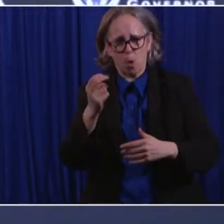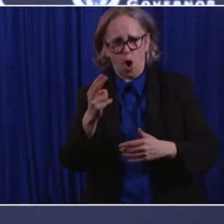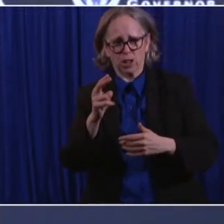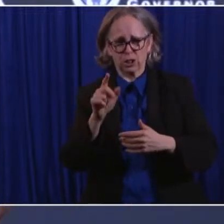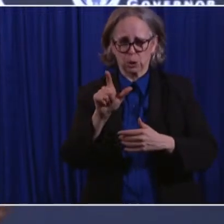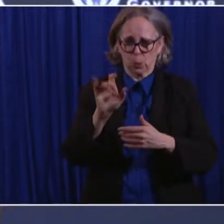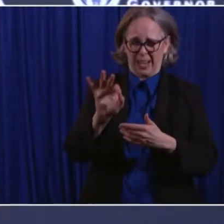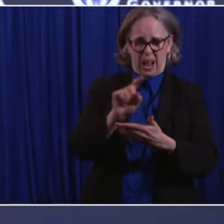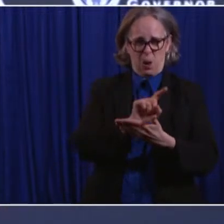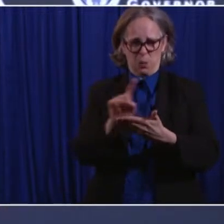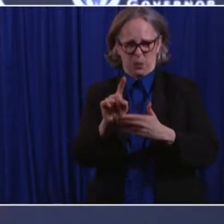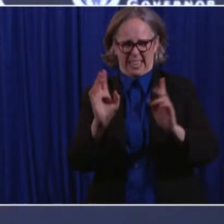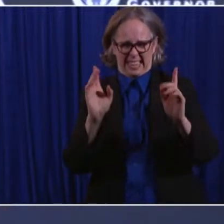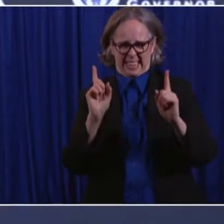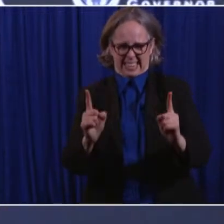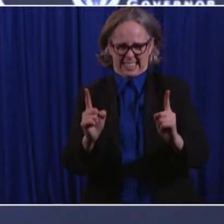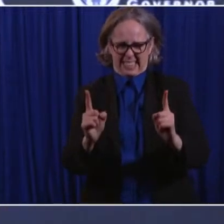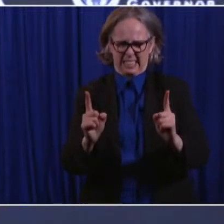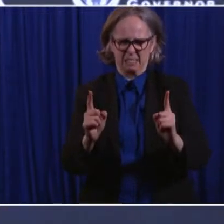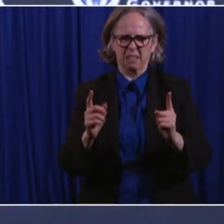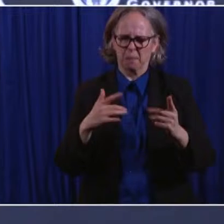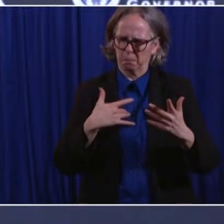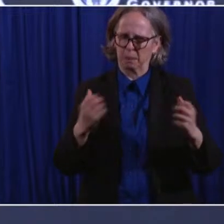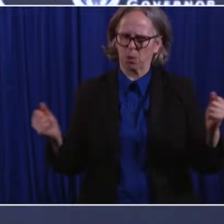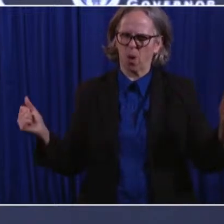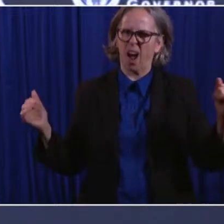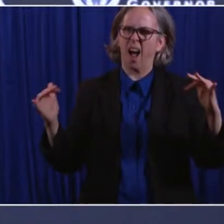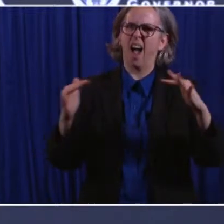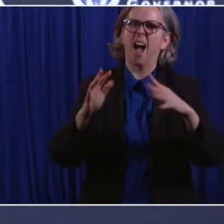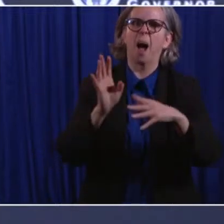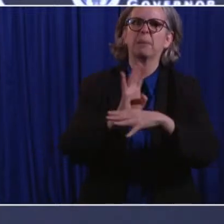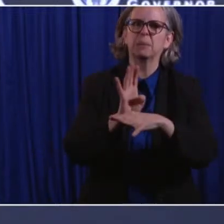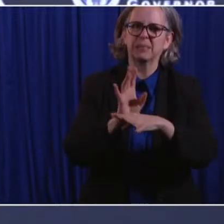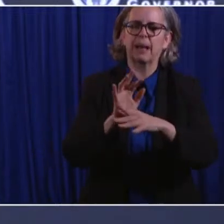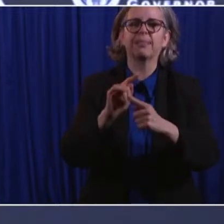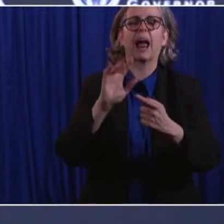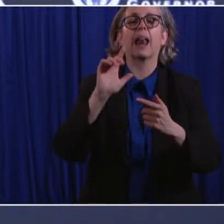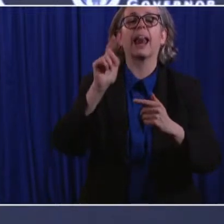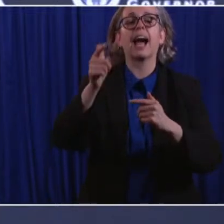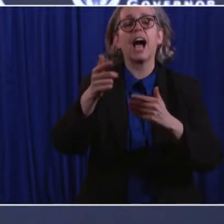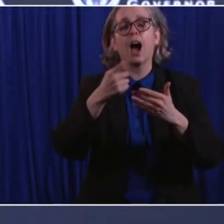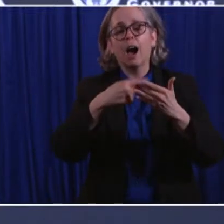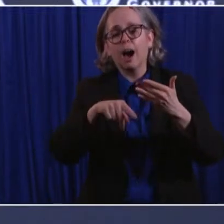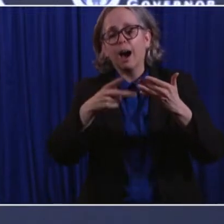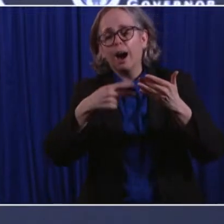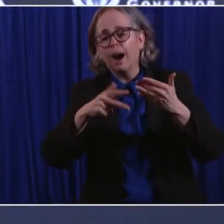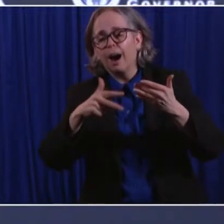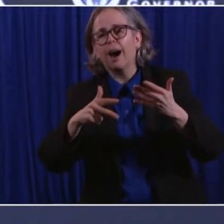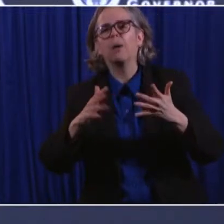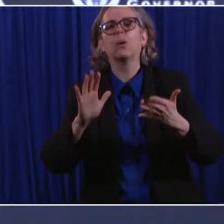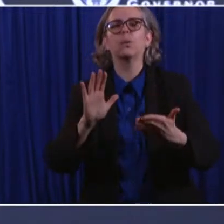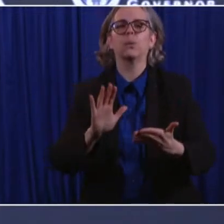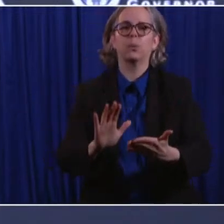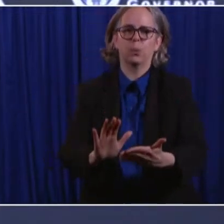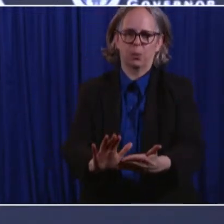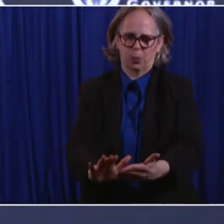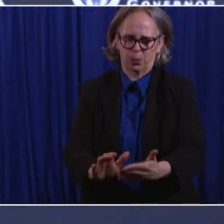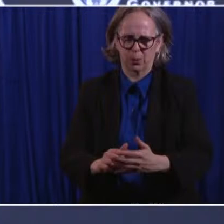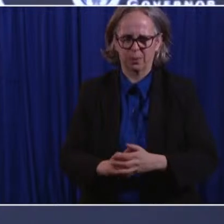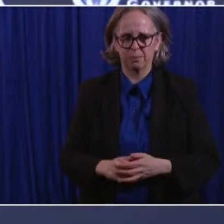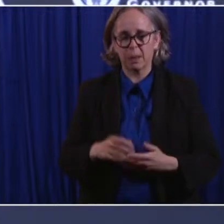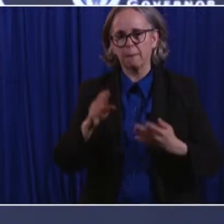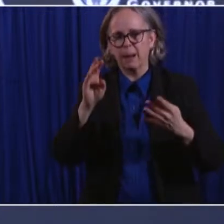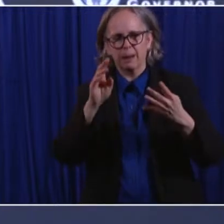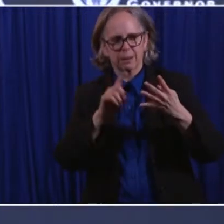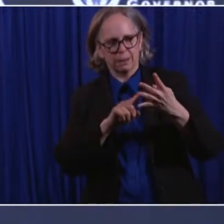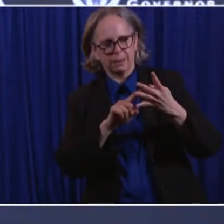see a lot of new people come in. That will continue for a couple weeks. And then after when you get into that 3rd week, I think you're going to see it